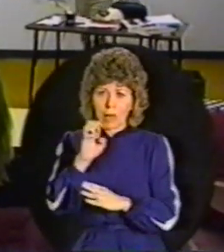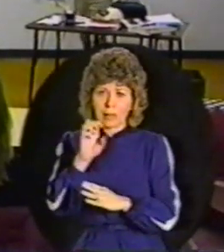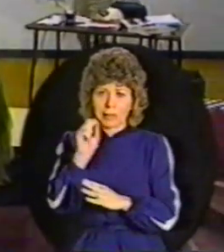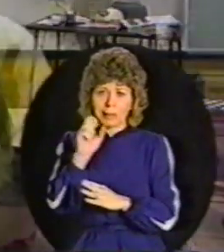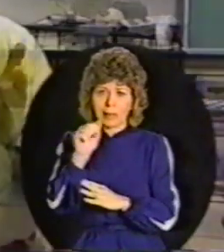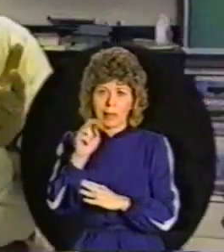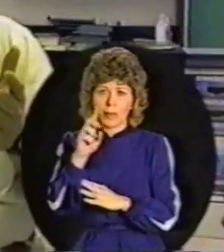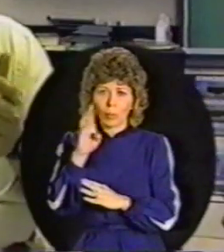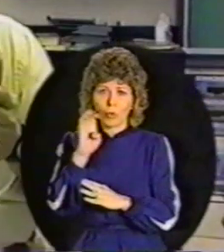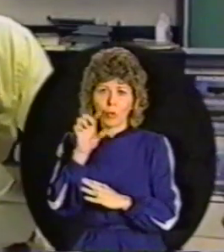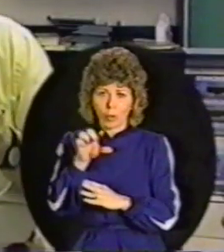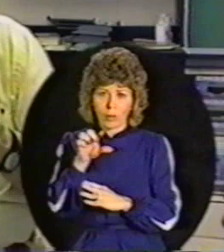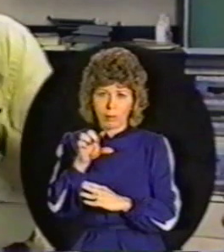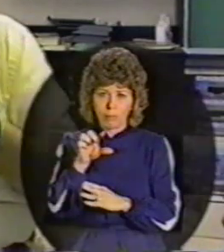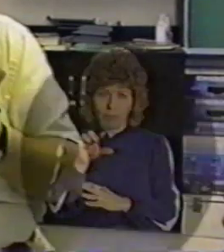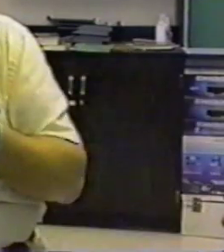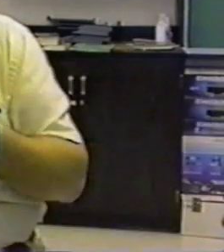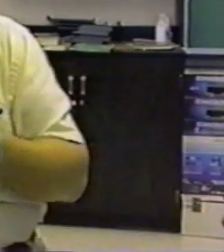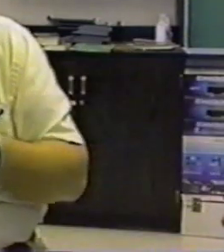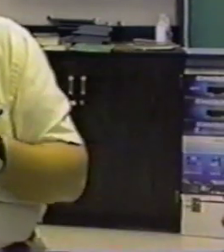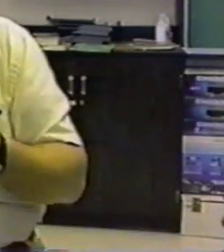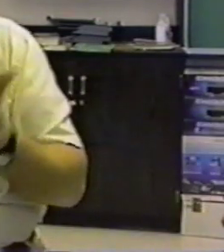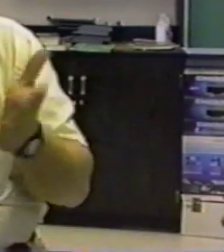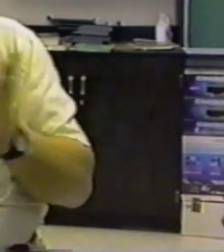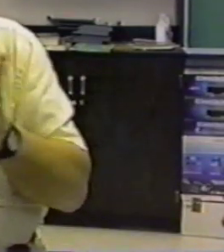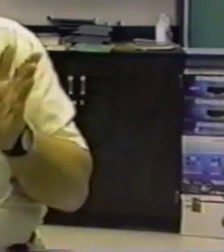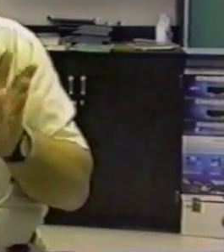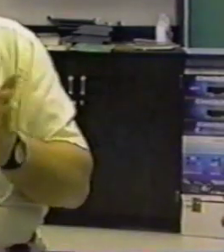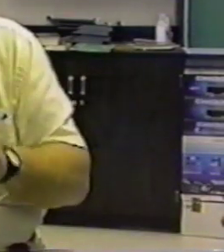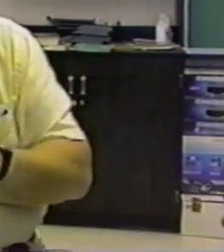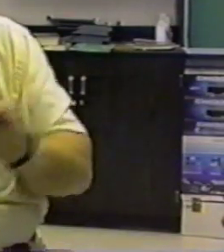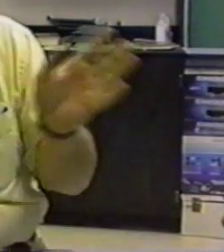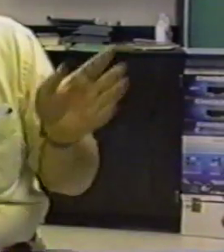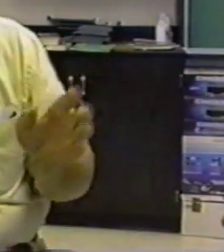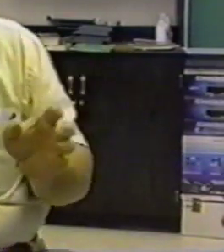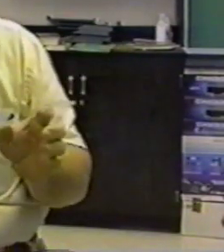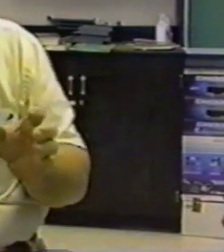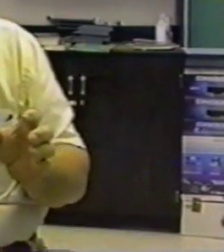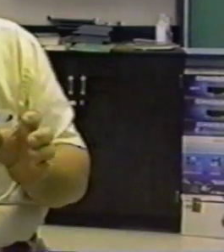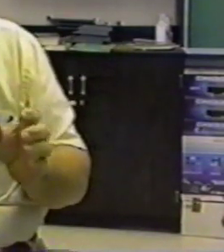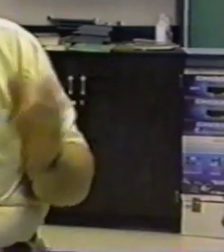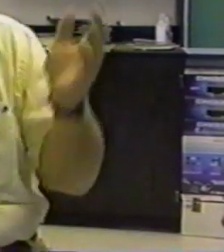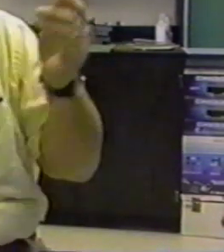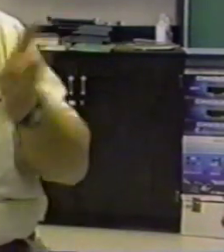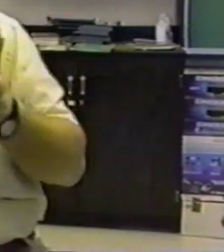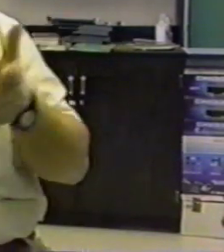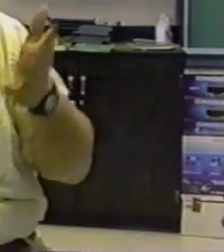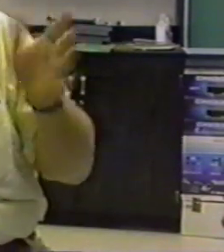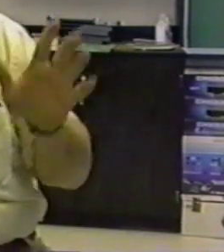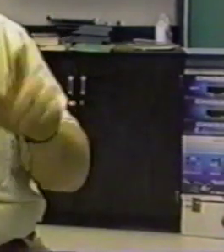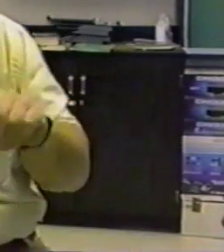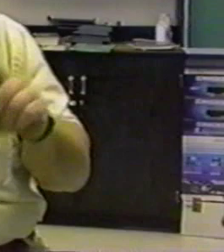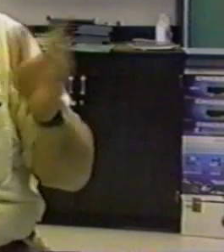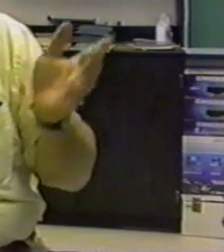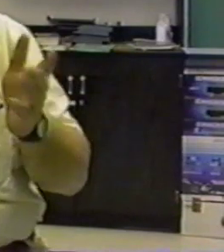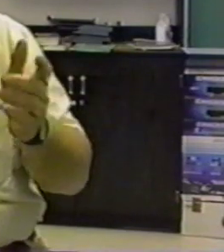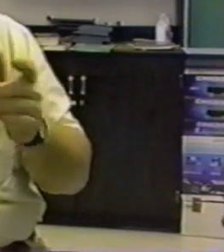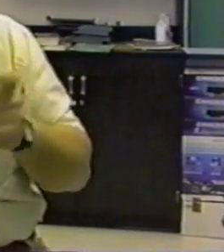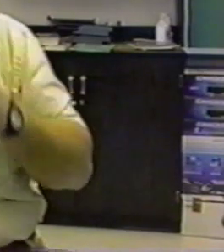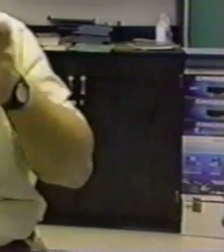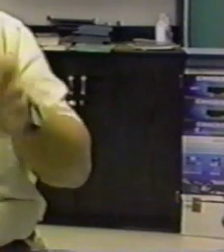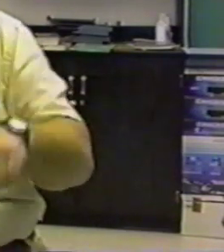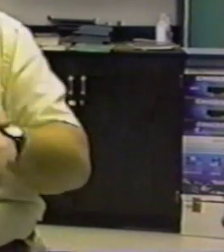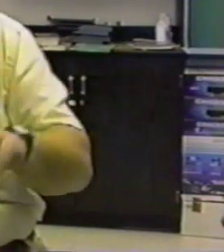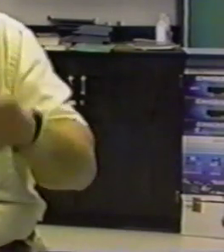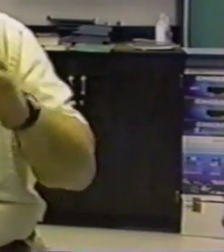Sandberg. I know in a public school, you'd say, read chapter 4 and send them home, and you would expect that it would be done.